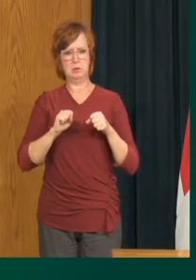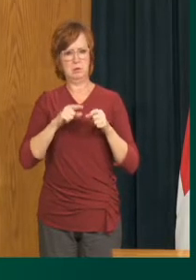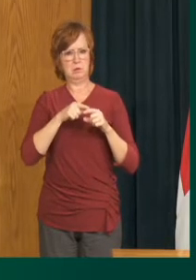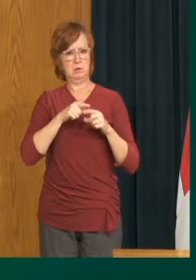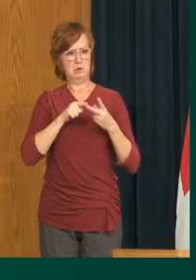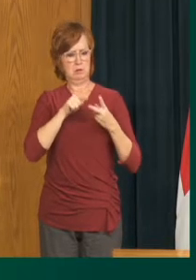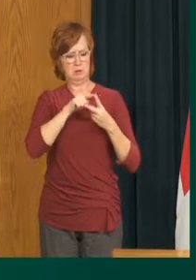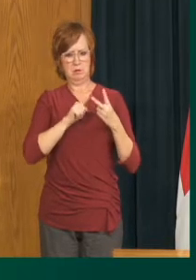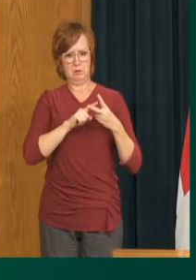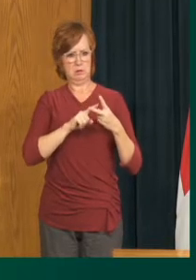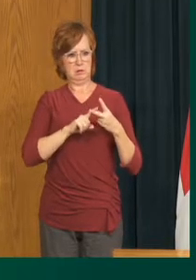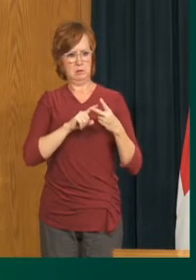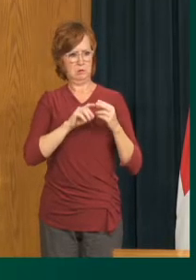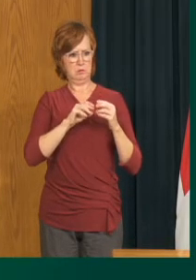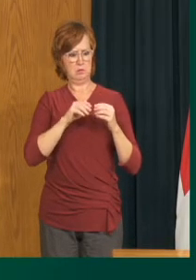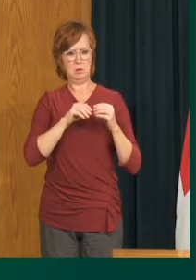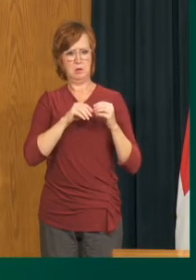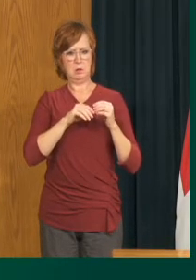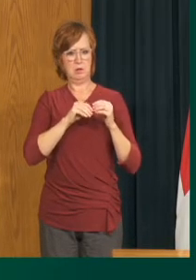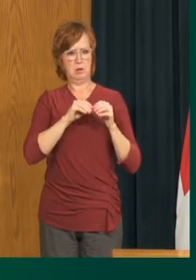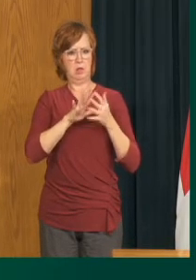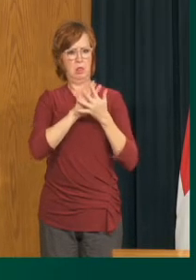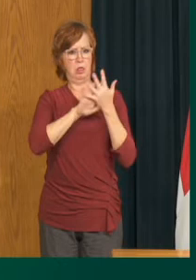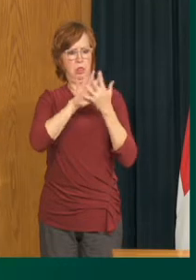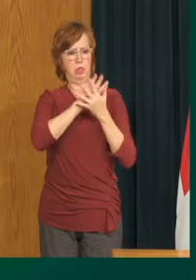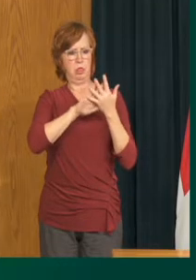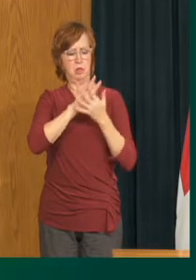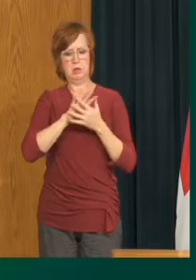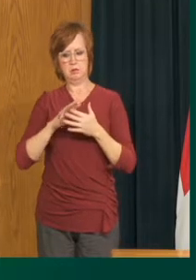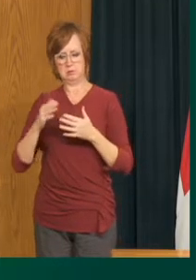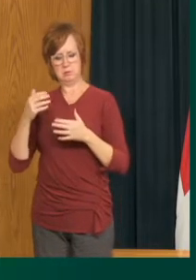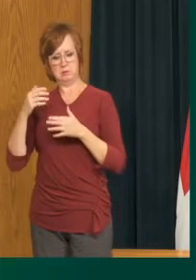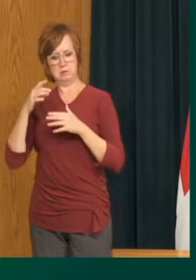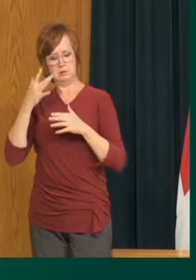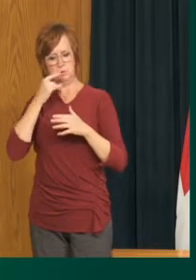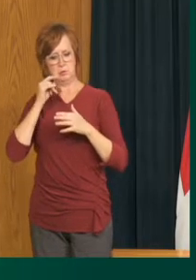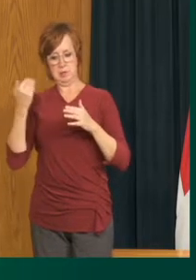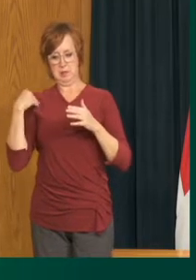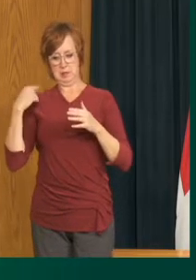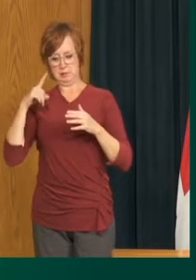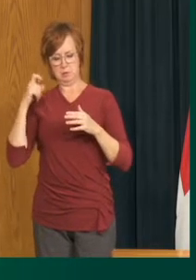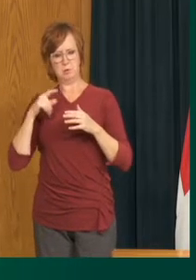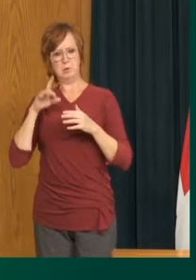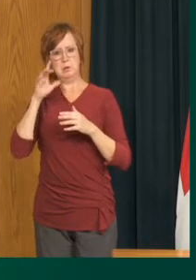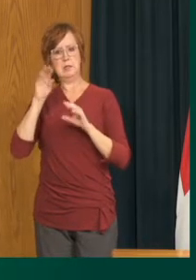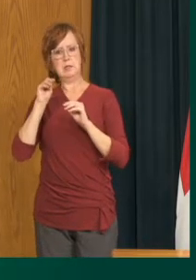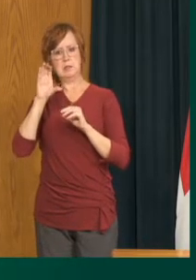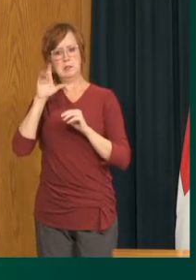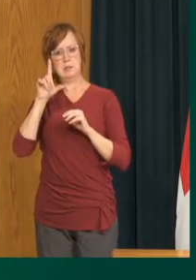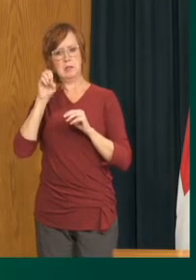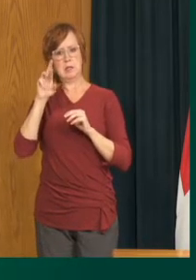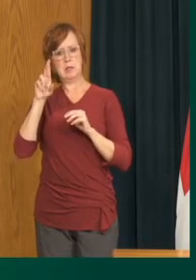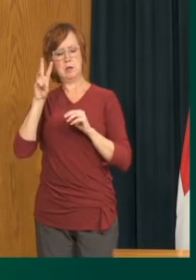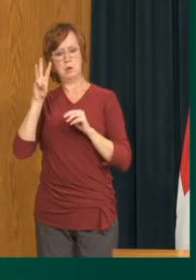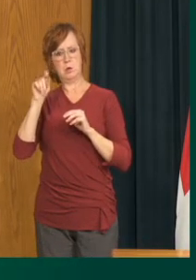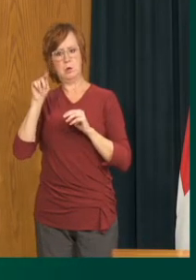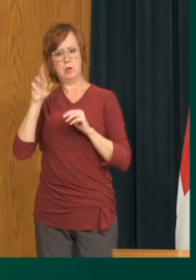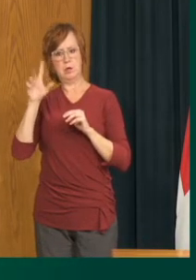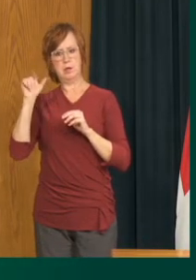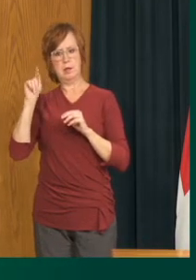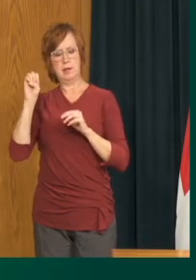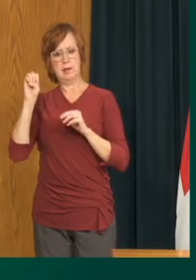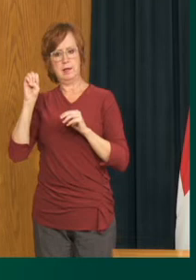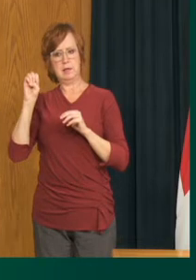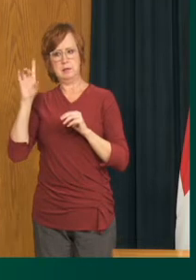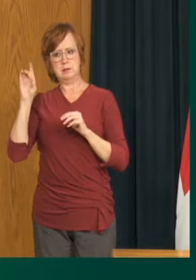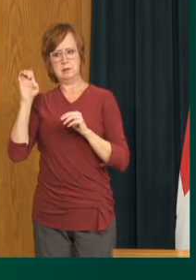Nation over the summer, where we did have that information. I'm just curious whether we could get a few more details about that event.